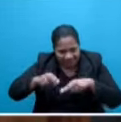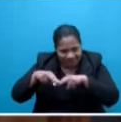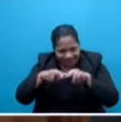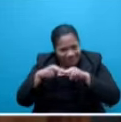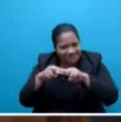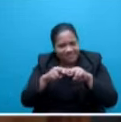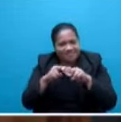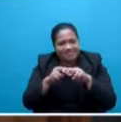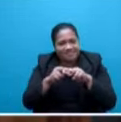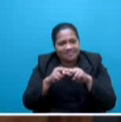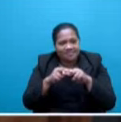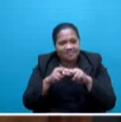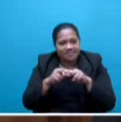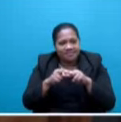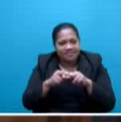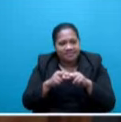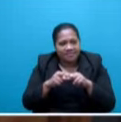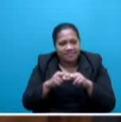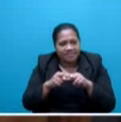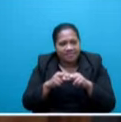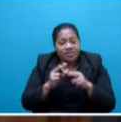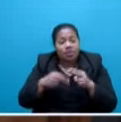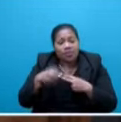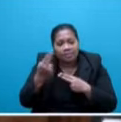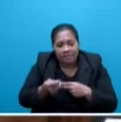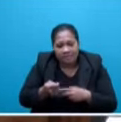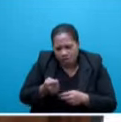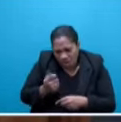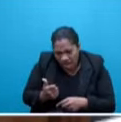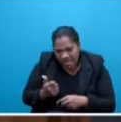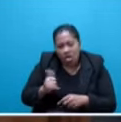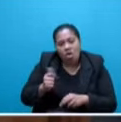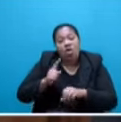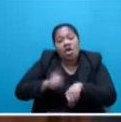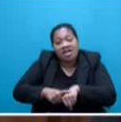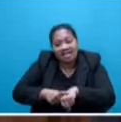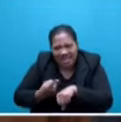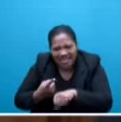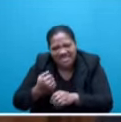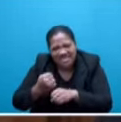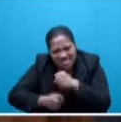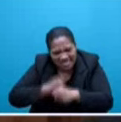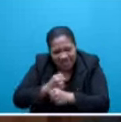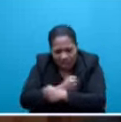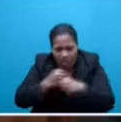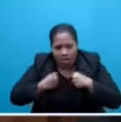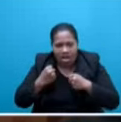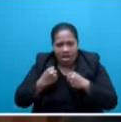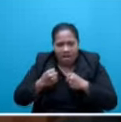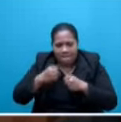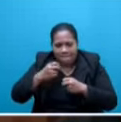of early, mid, and late seasons available to our growers. SIRF continuously strives to educate farmers